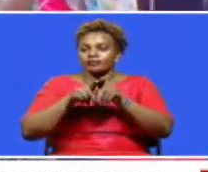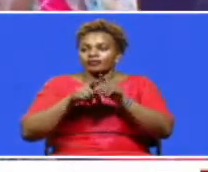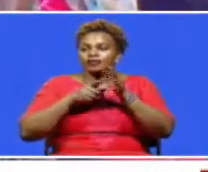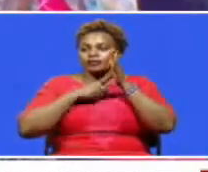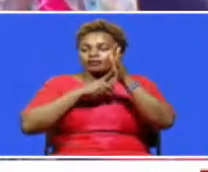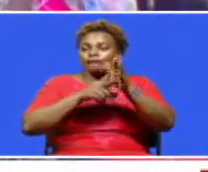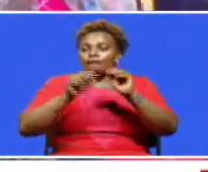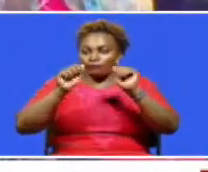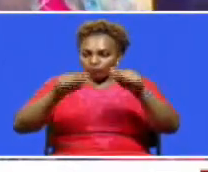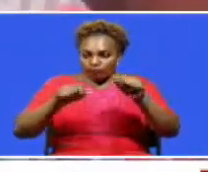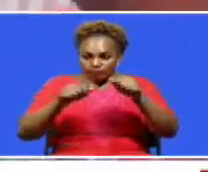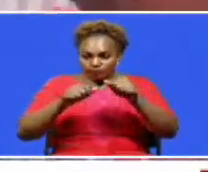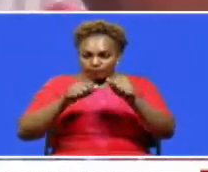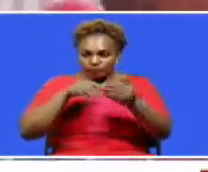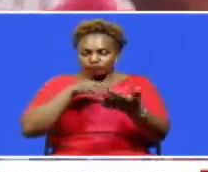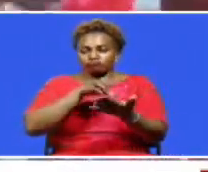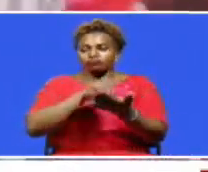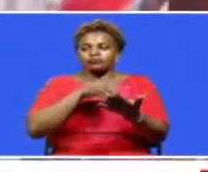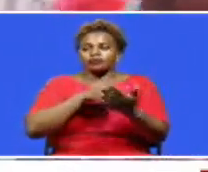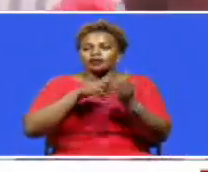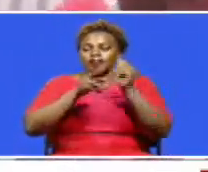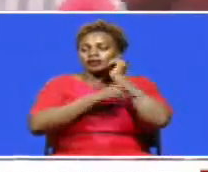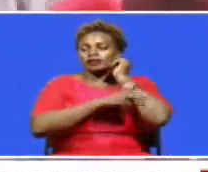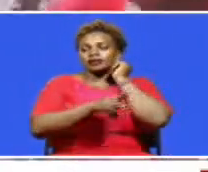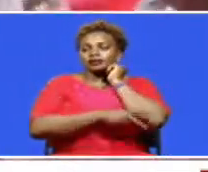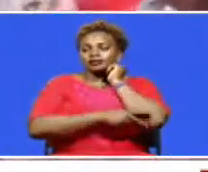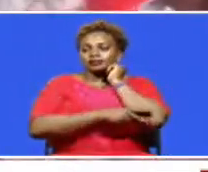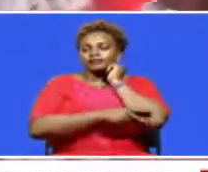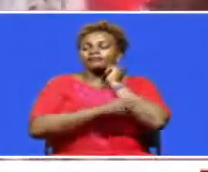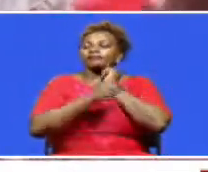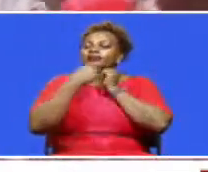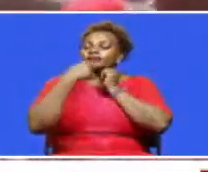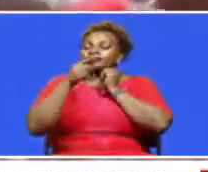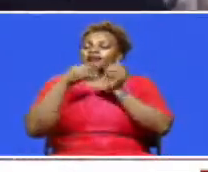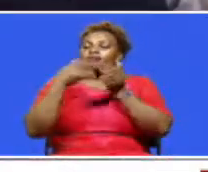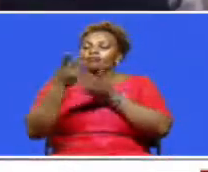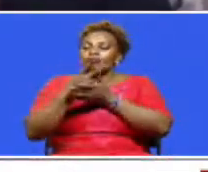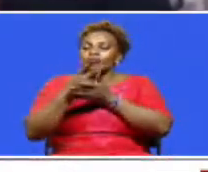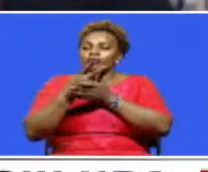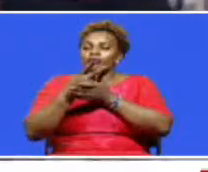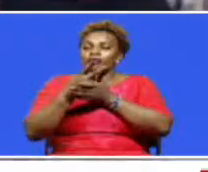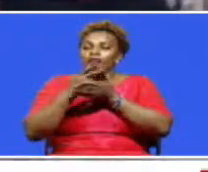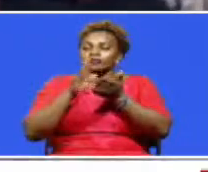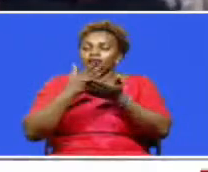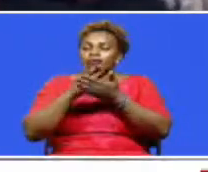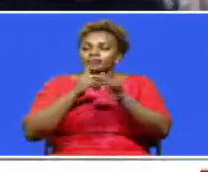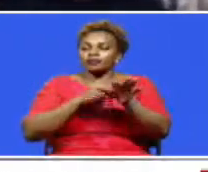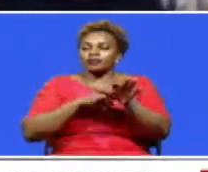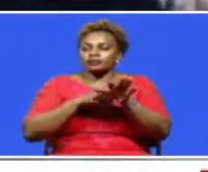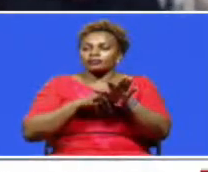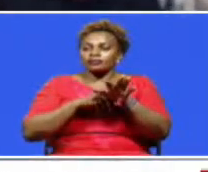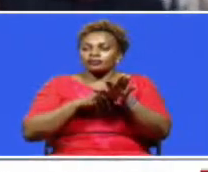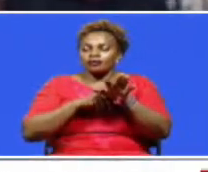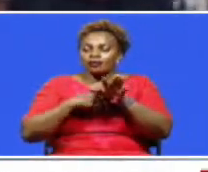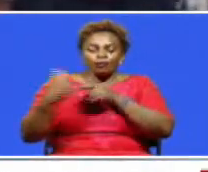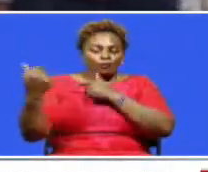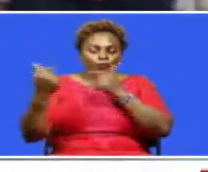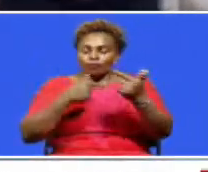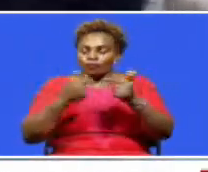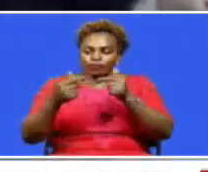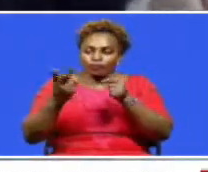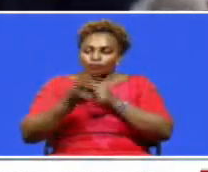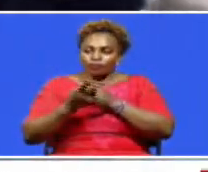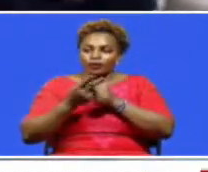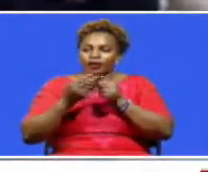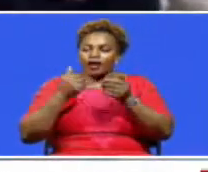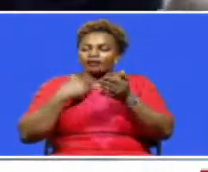the possibility of vying in Kirinyaga. Kibicho and Ngirici, who for some time have not been seeing eye to eye,